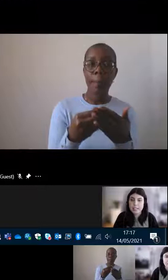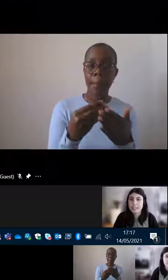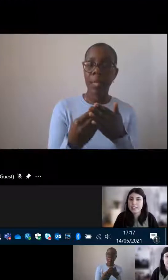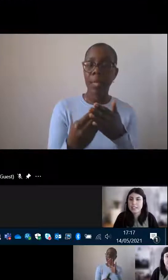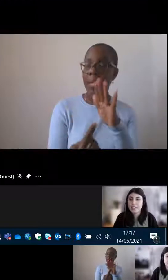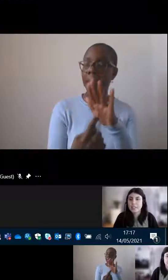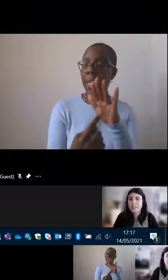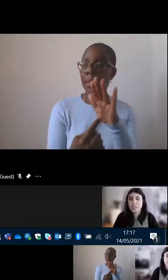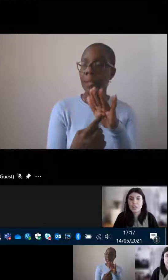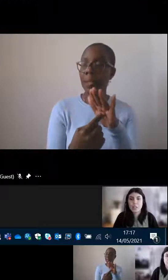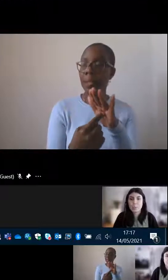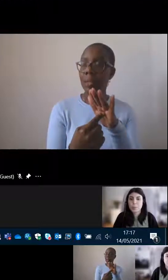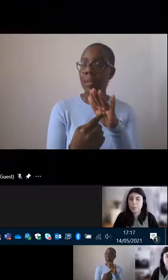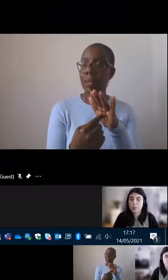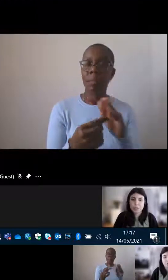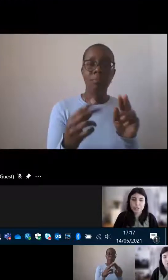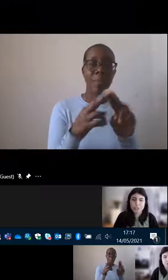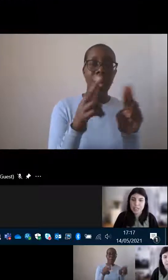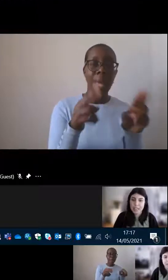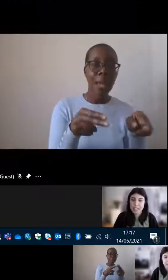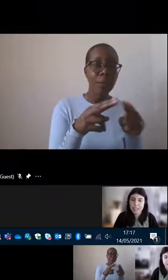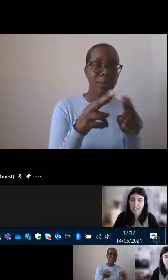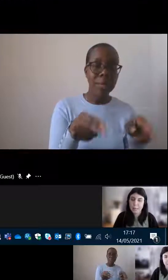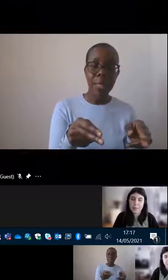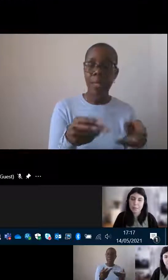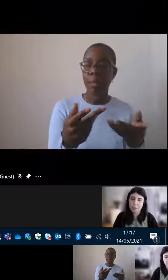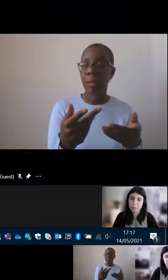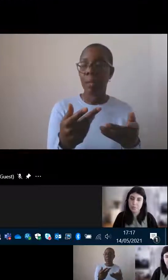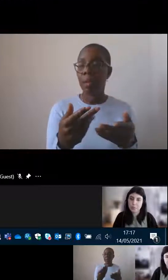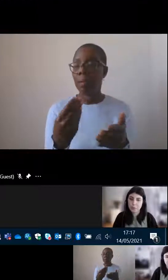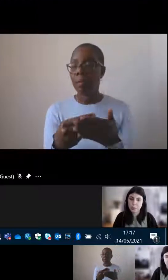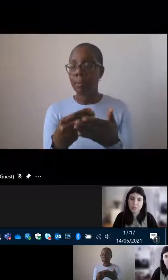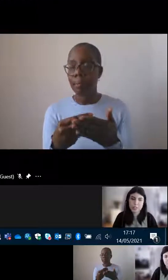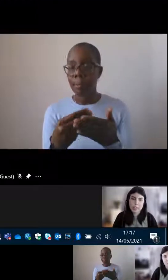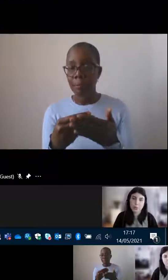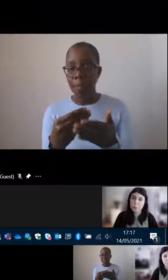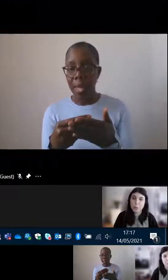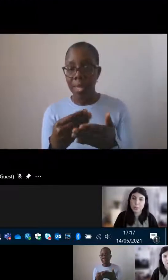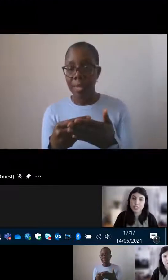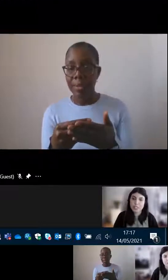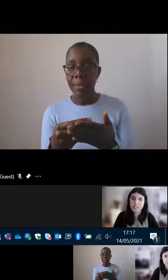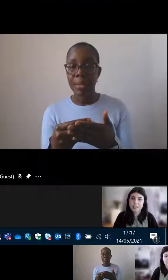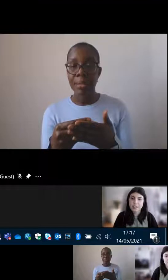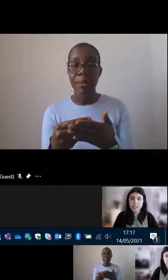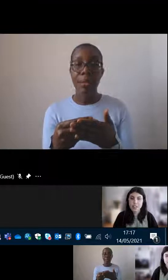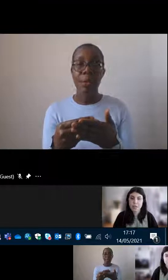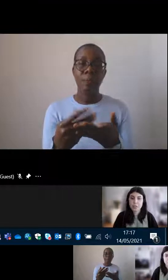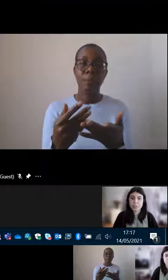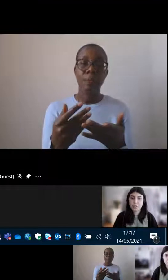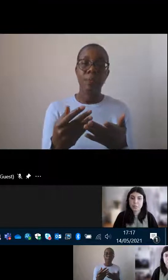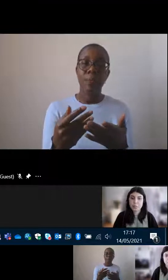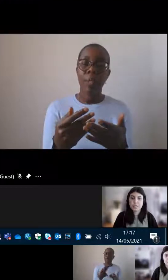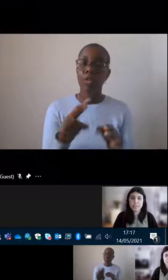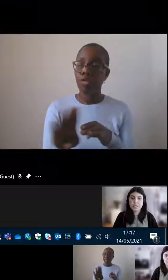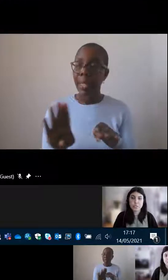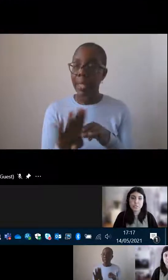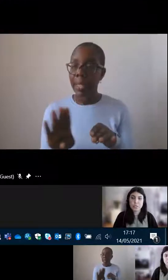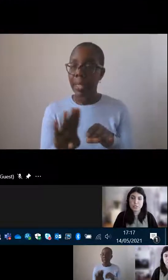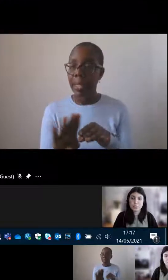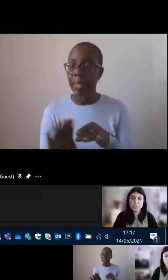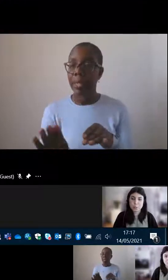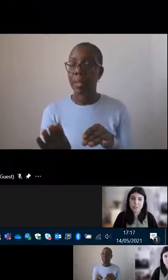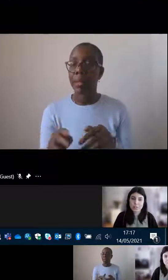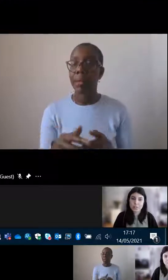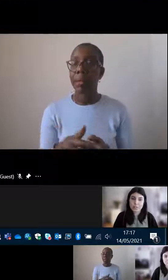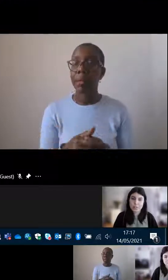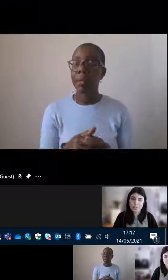housing, finances, employment, training, like we mentioned before with Our Money Works. So please, if you